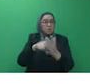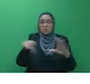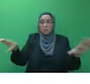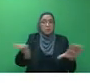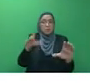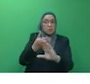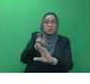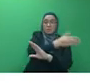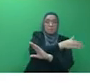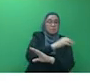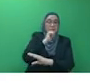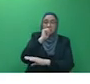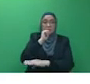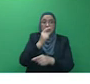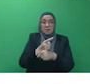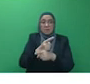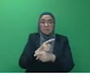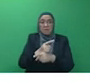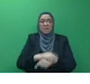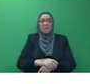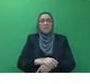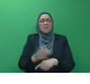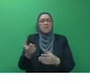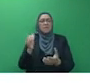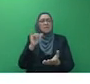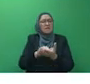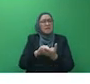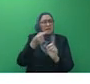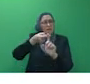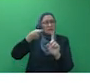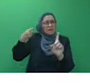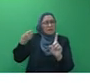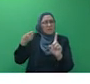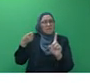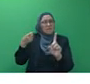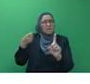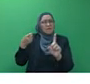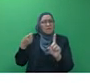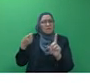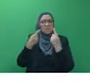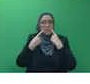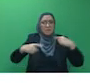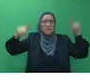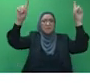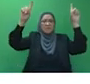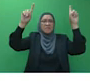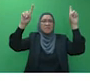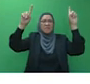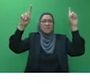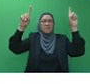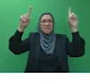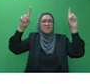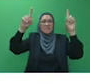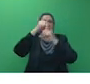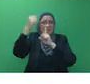so is it a result of your successful adaptation to the situation of going online and now they ask